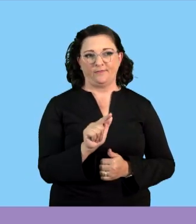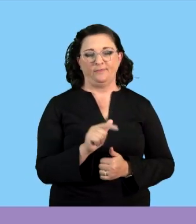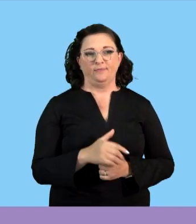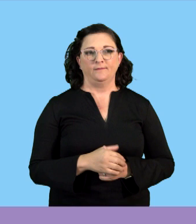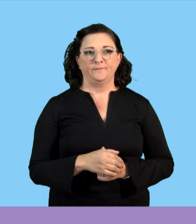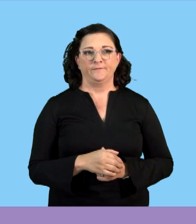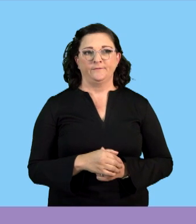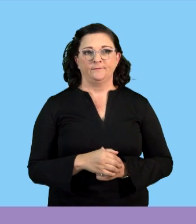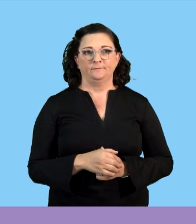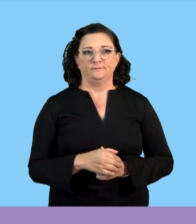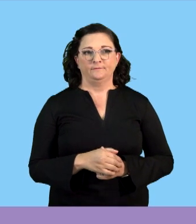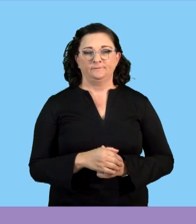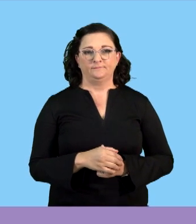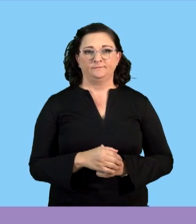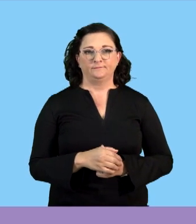1.67.